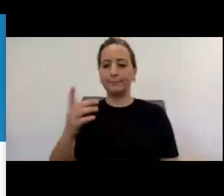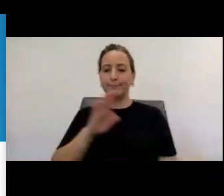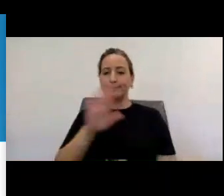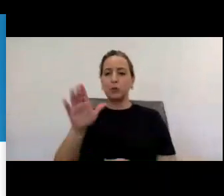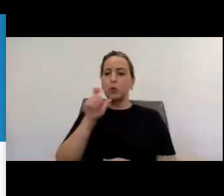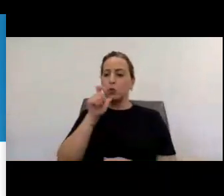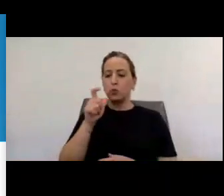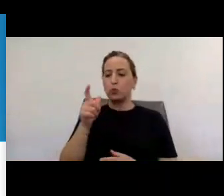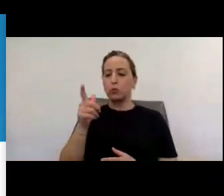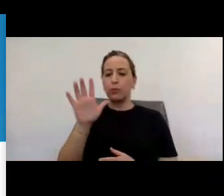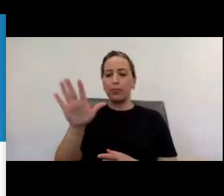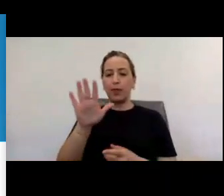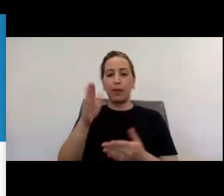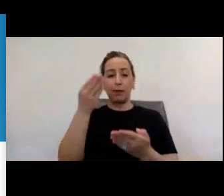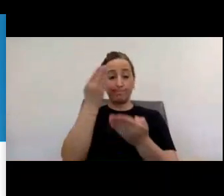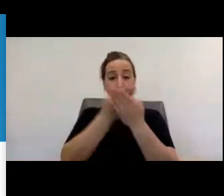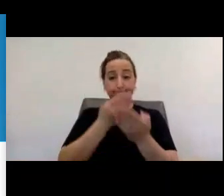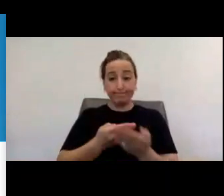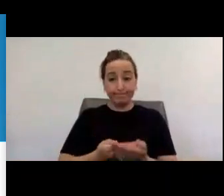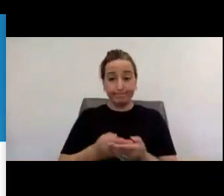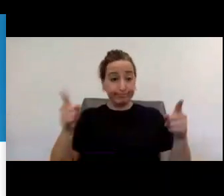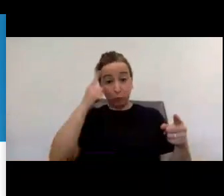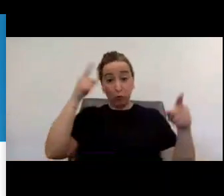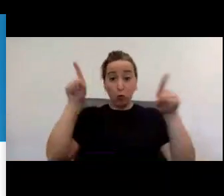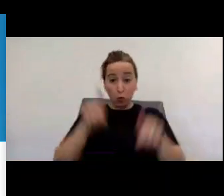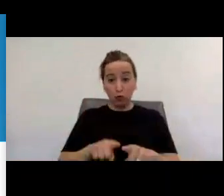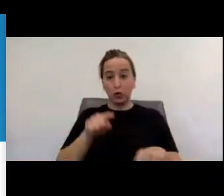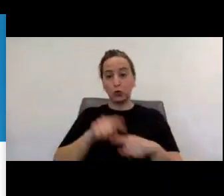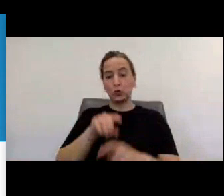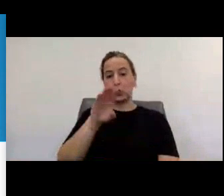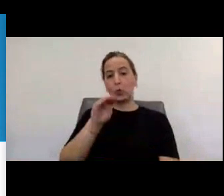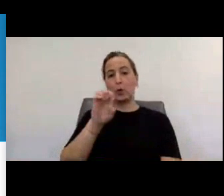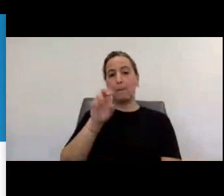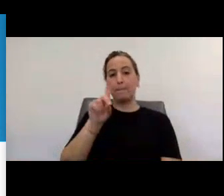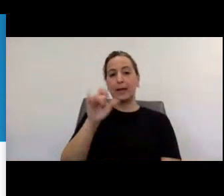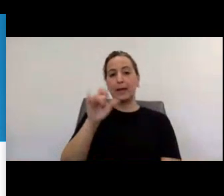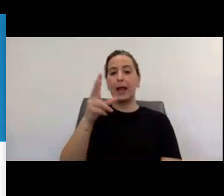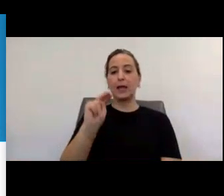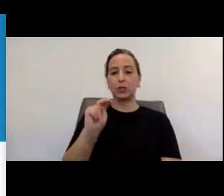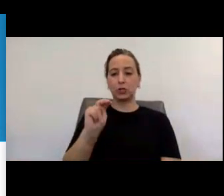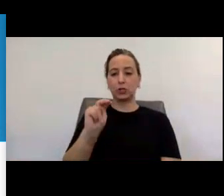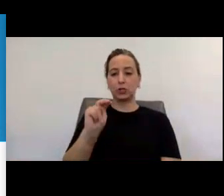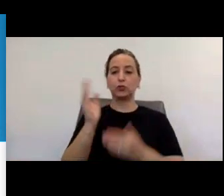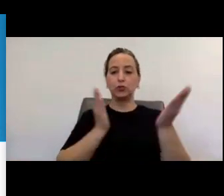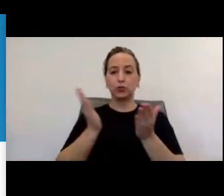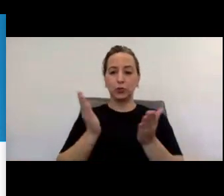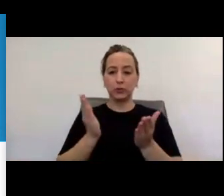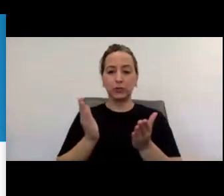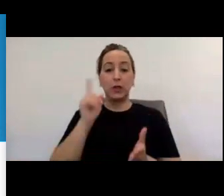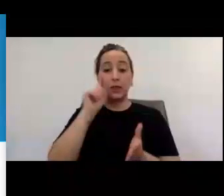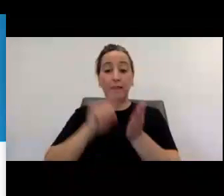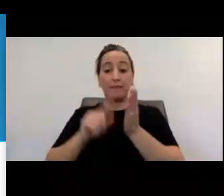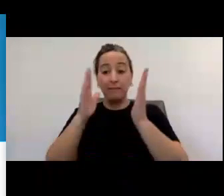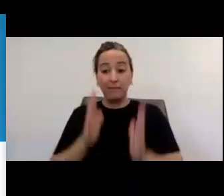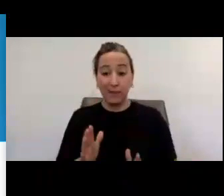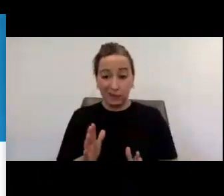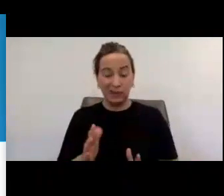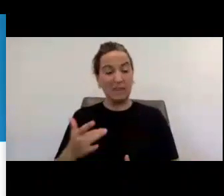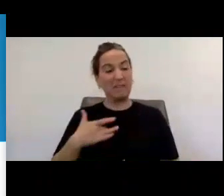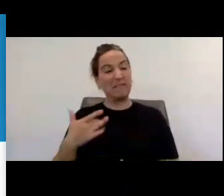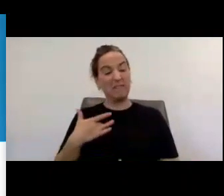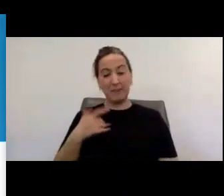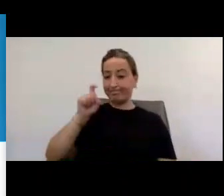case and if both parties agree to mediation services. The investigator will also explore if it's possible to settle